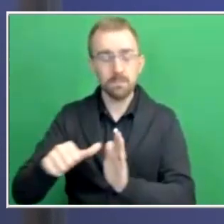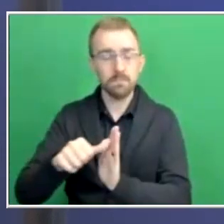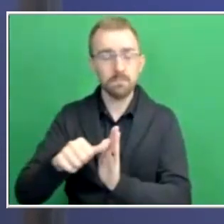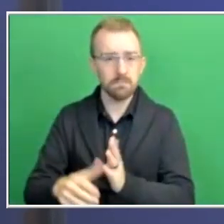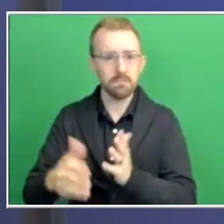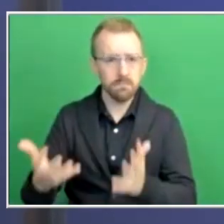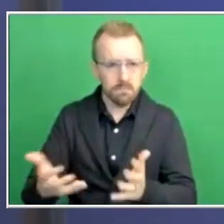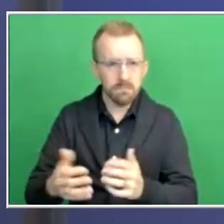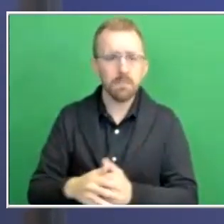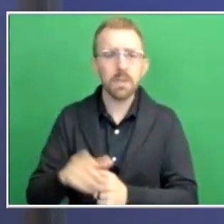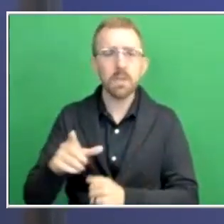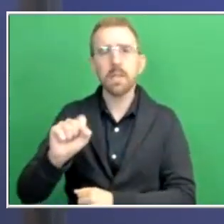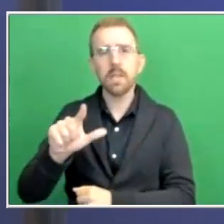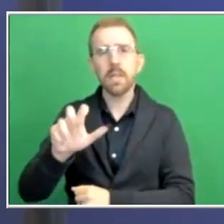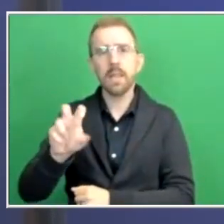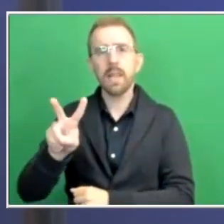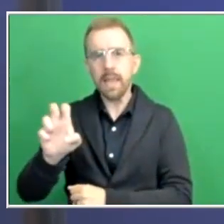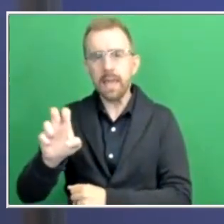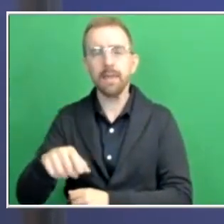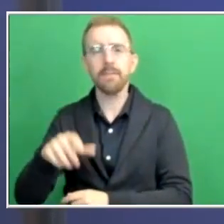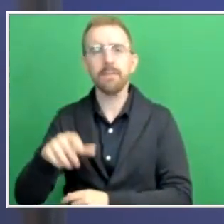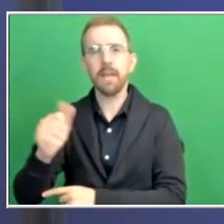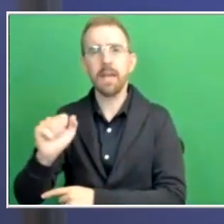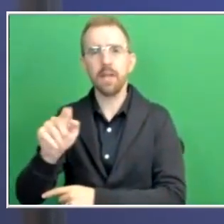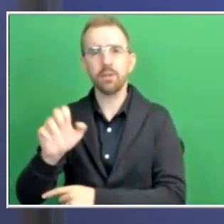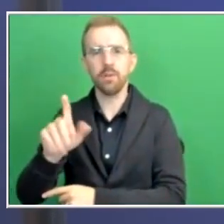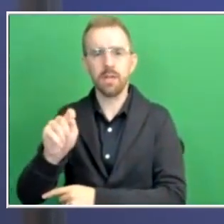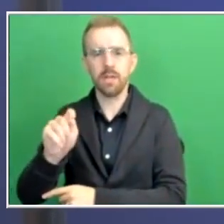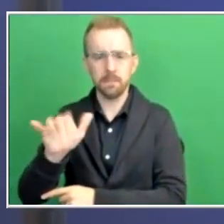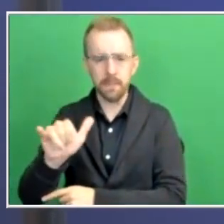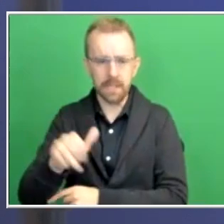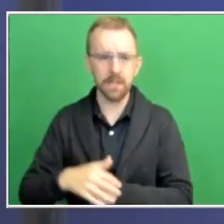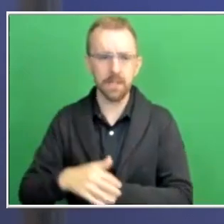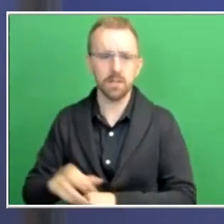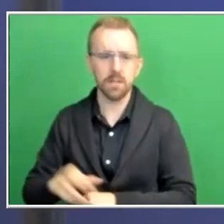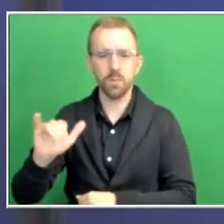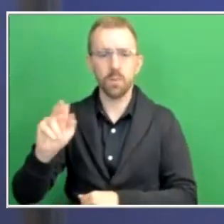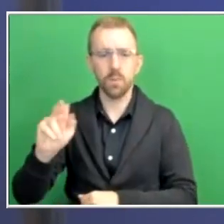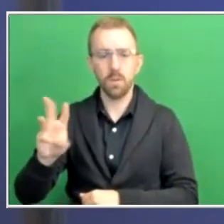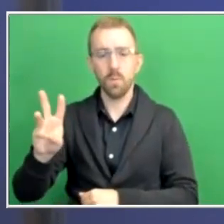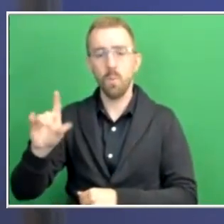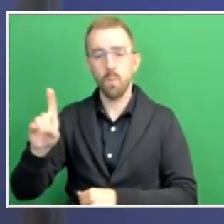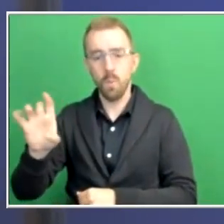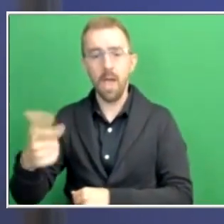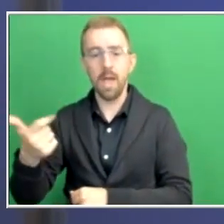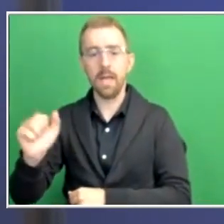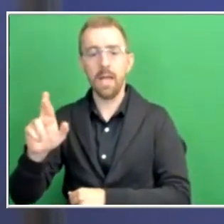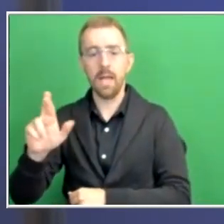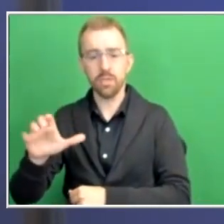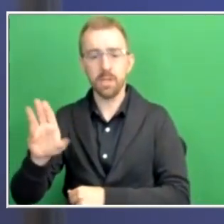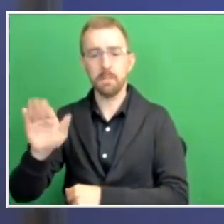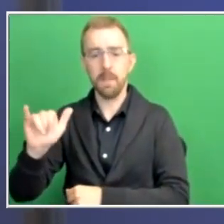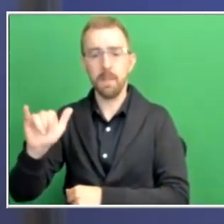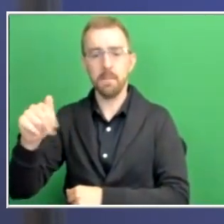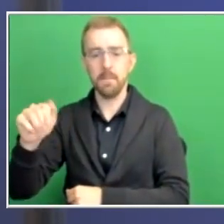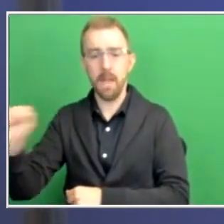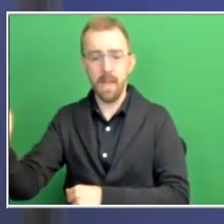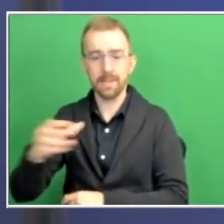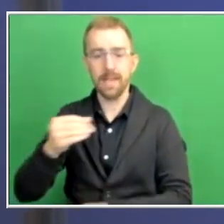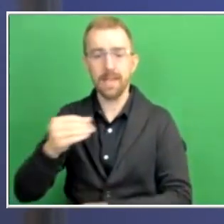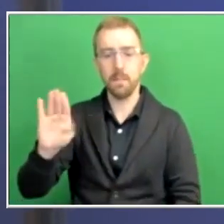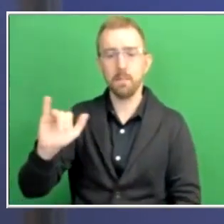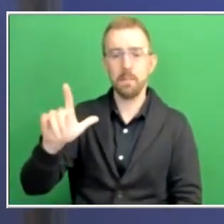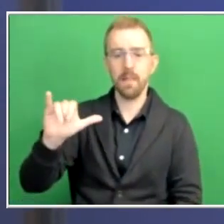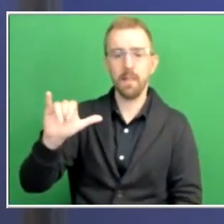the sleeve gastrectomy, the Roux-en-Y gastric bypass, and the biliopancreatic diversion with duodenal switch. With the